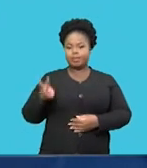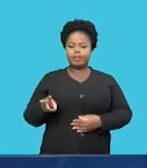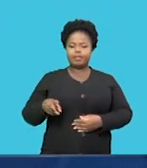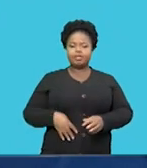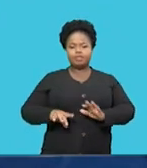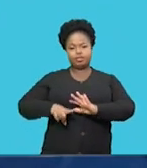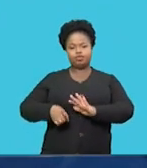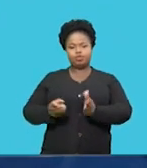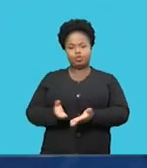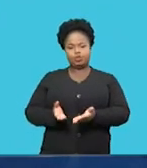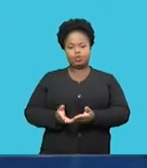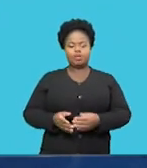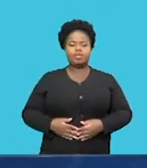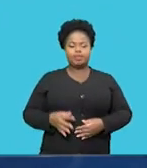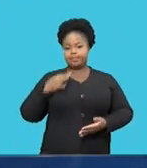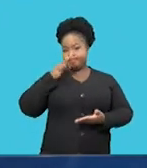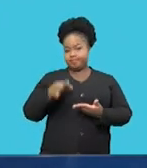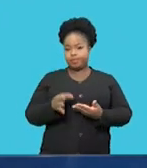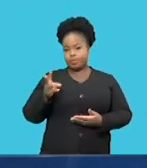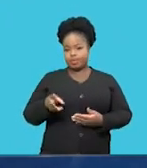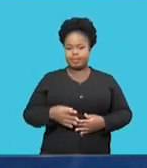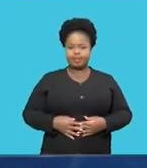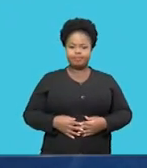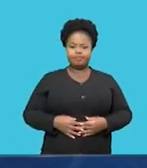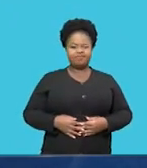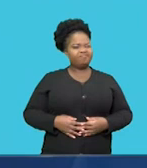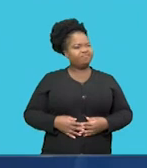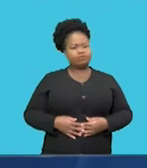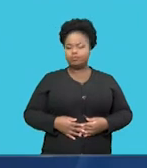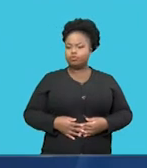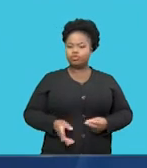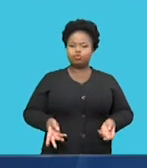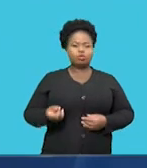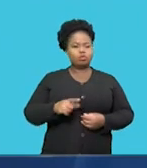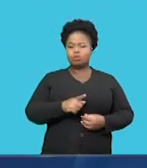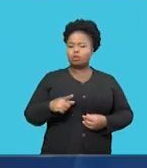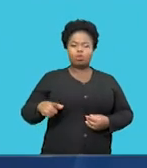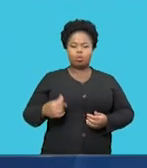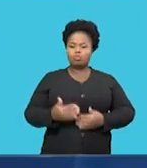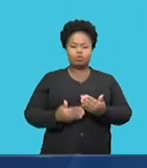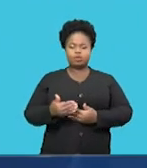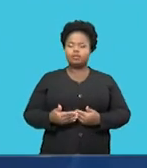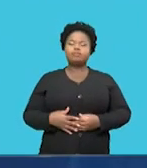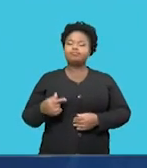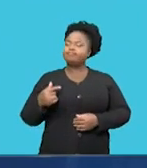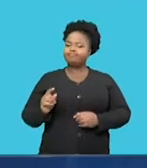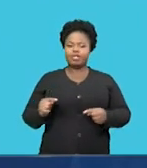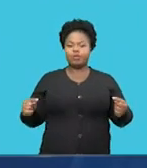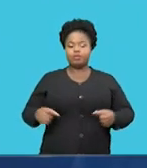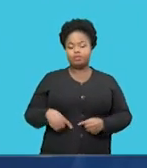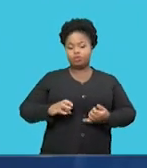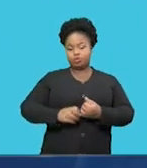school for recommendations. So it shouldn't be a long process. I'll ensure that they speedily do the